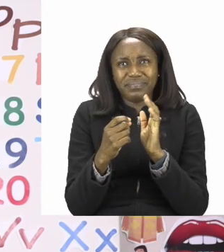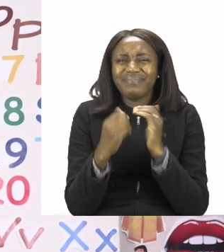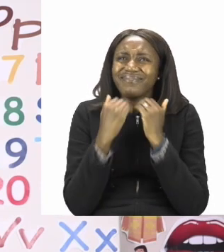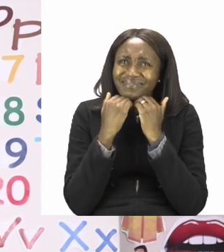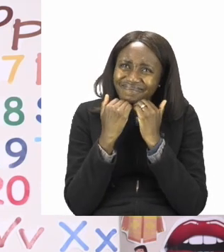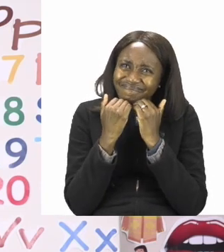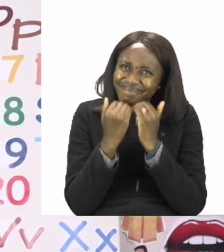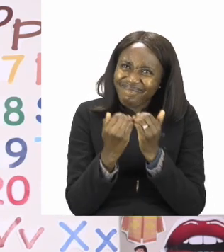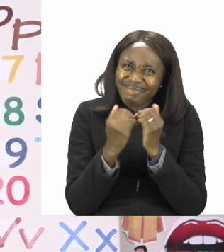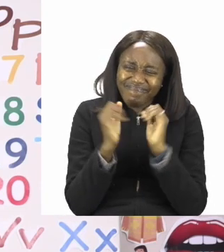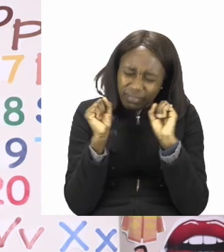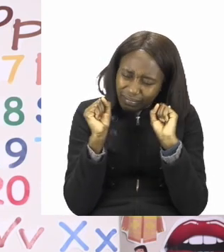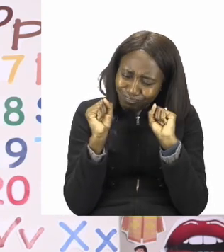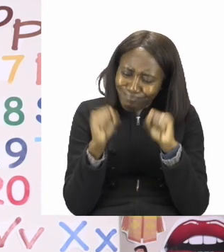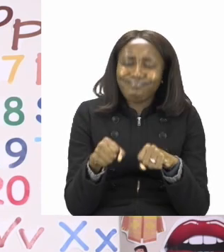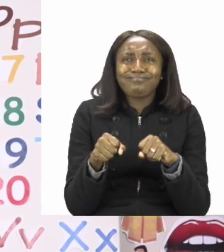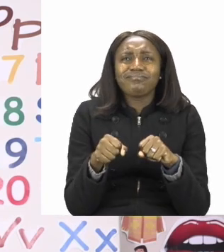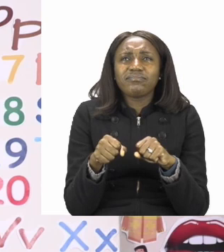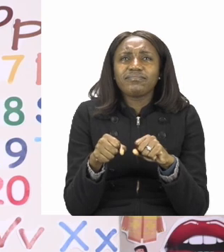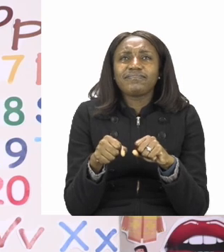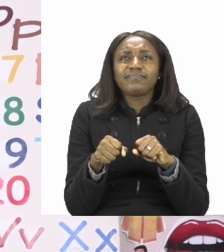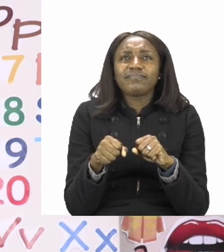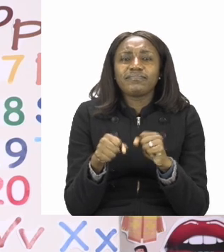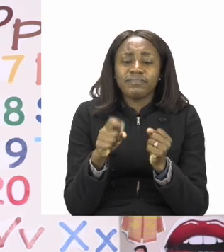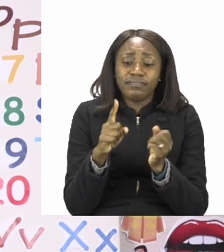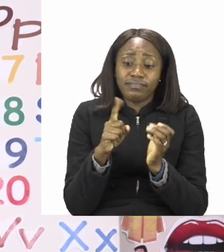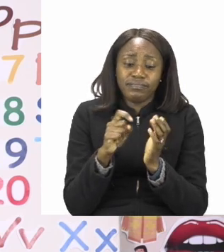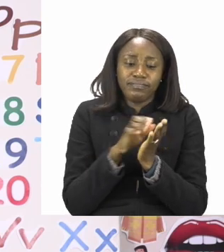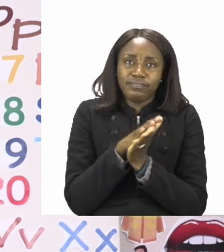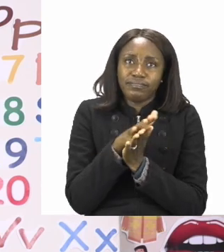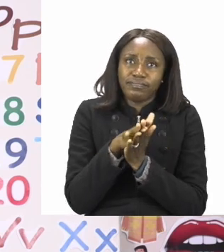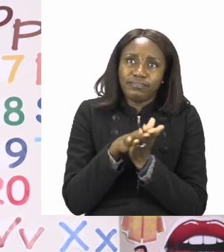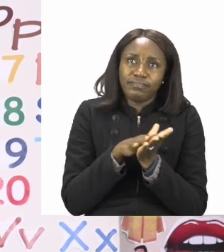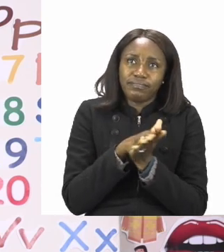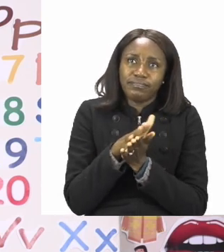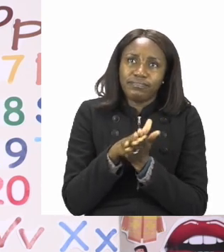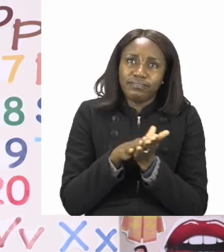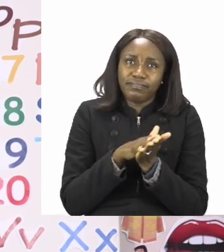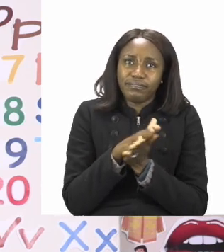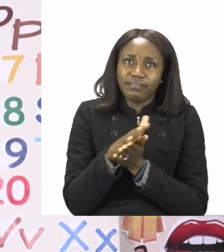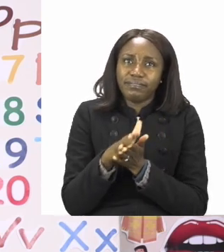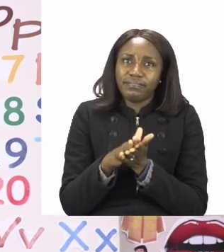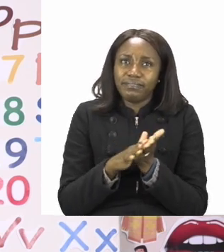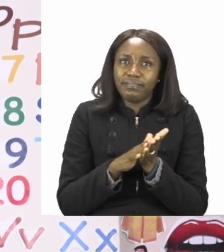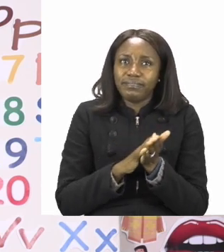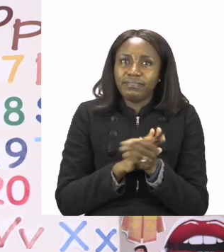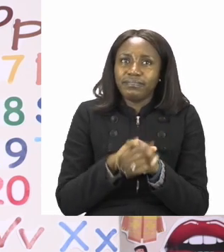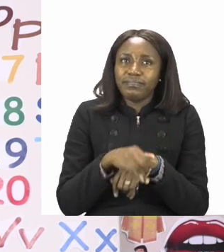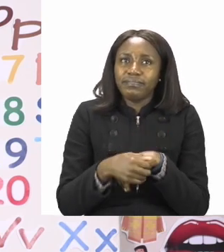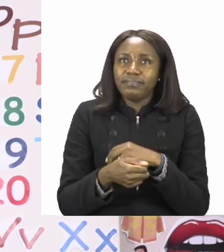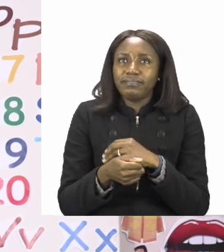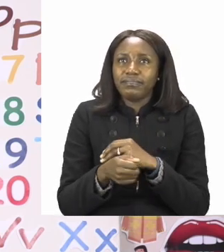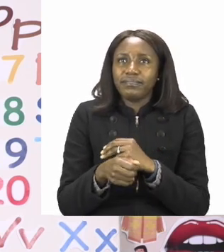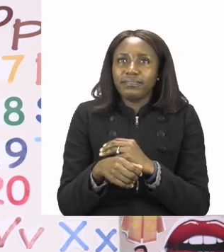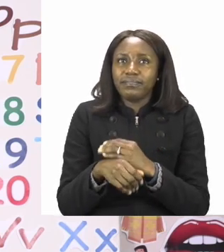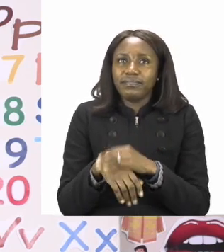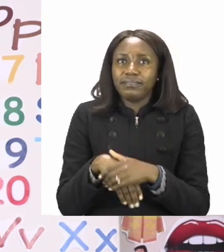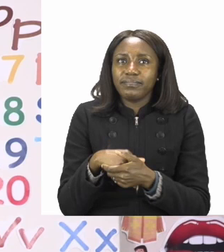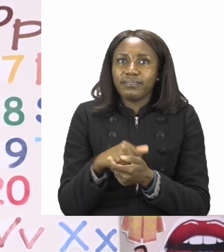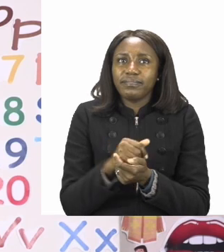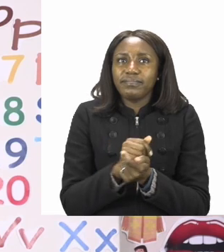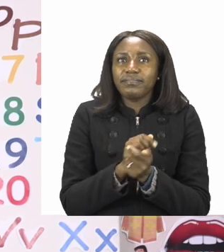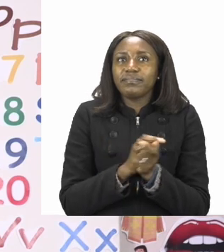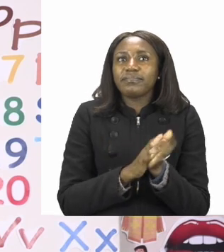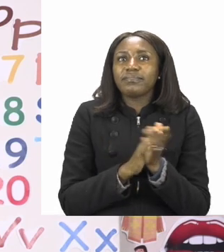to sanitize. So, we sanitize by rubbing inside our hands, around our